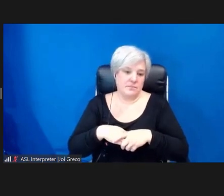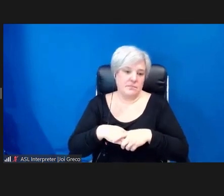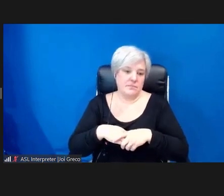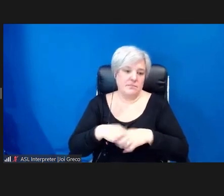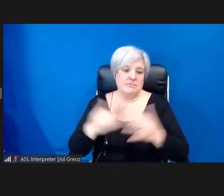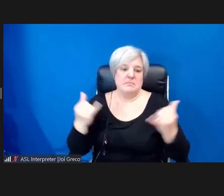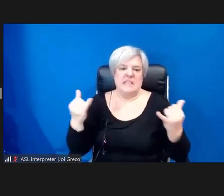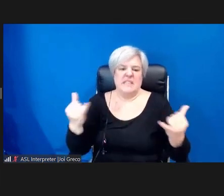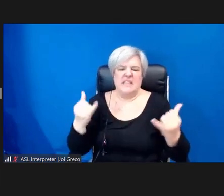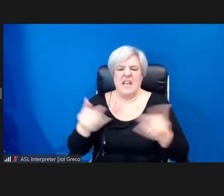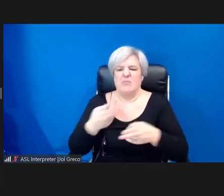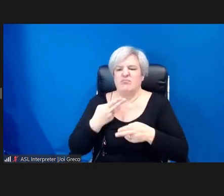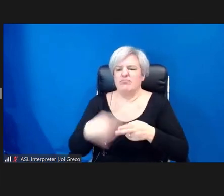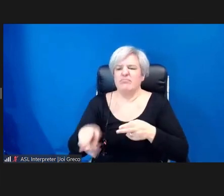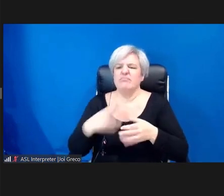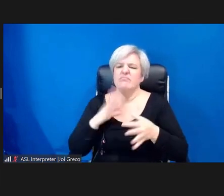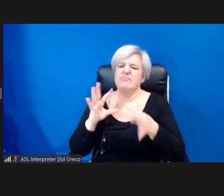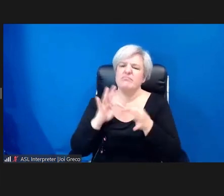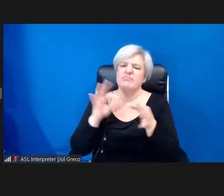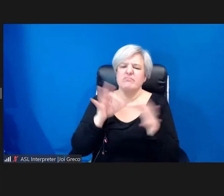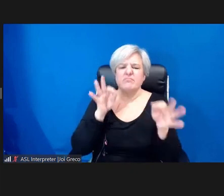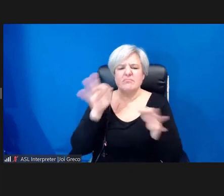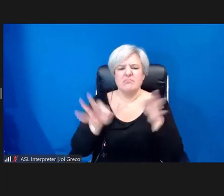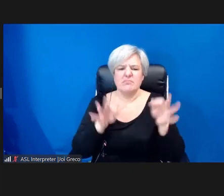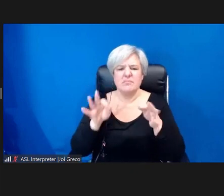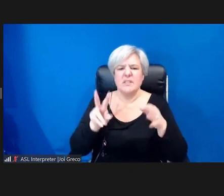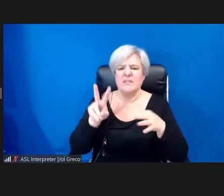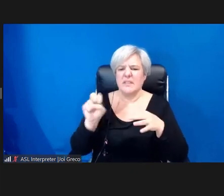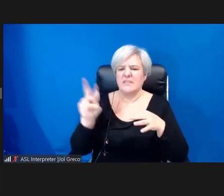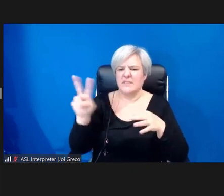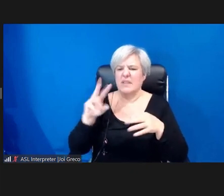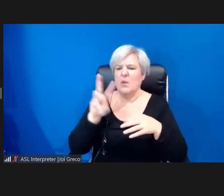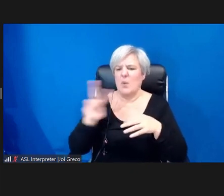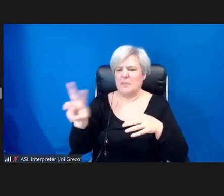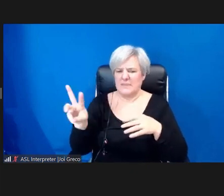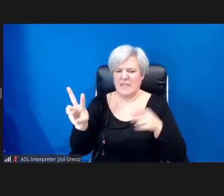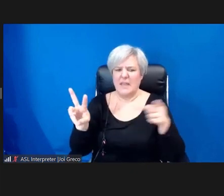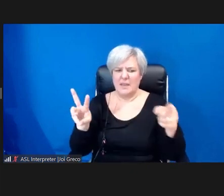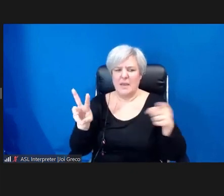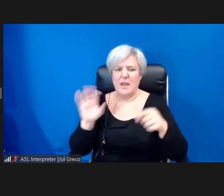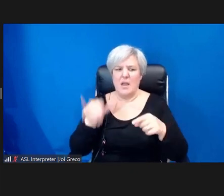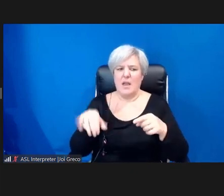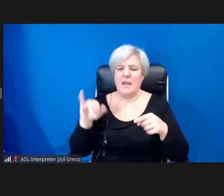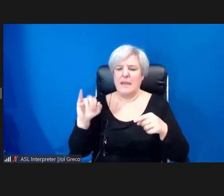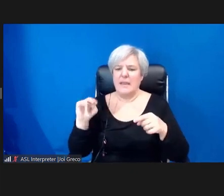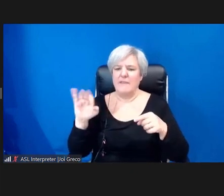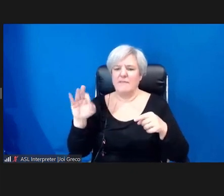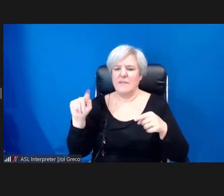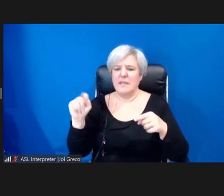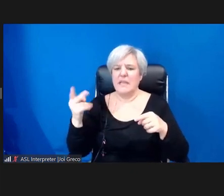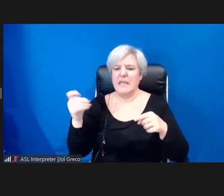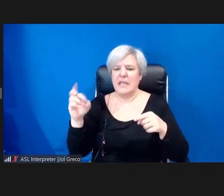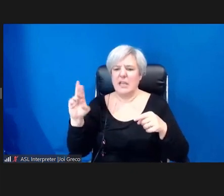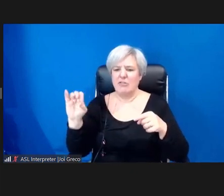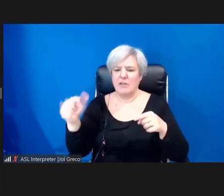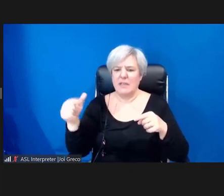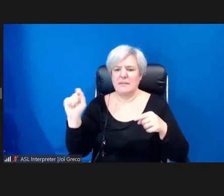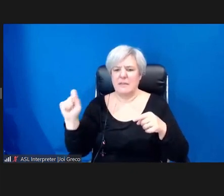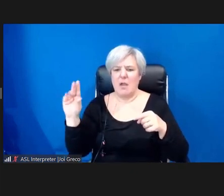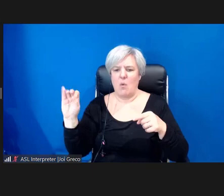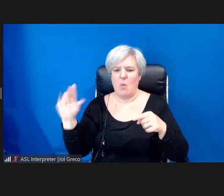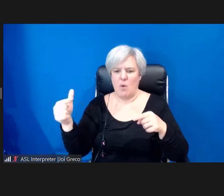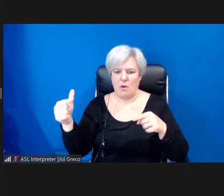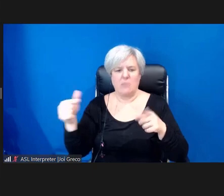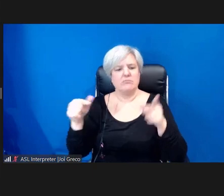Now I would like to briefly walk you through the VSV webpage on infanthearing.org and show you where the VSV resources